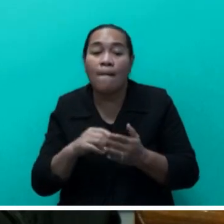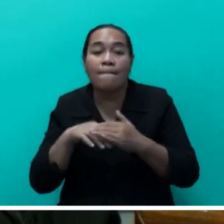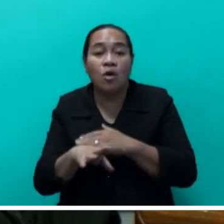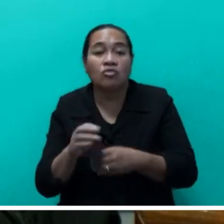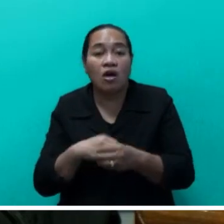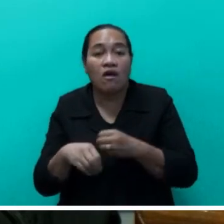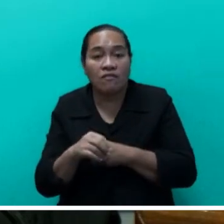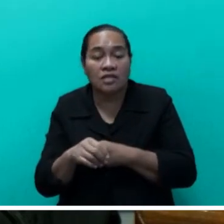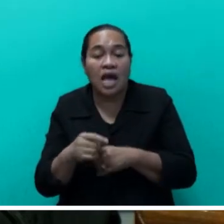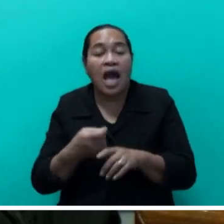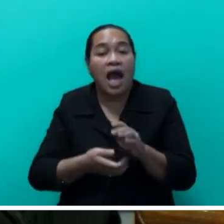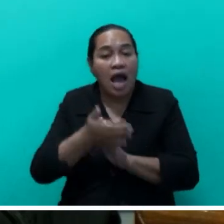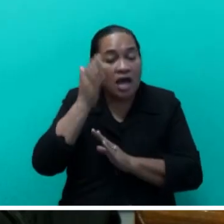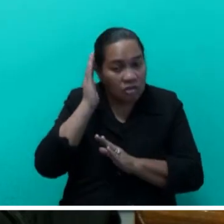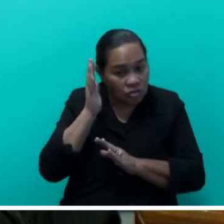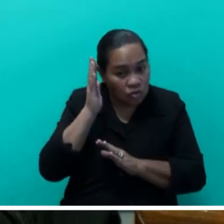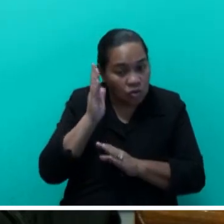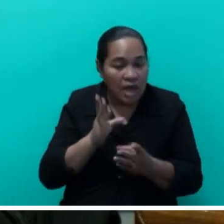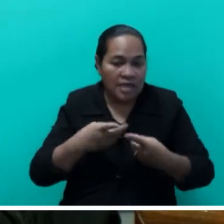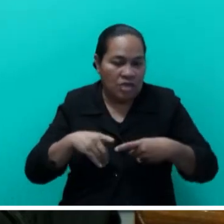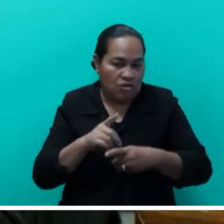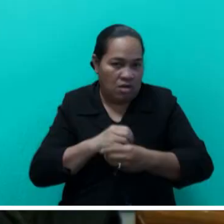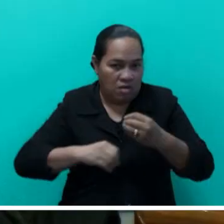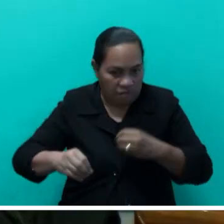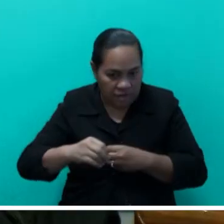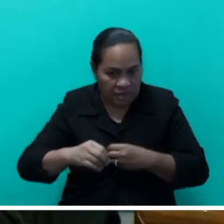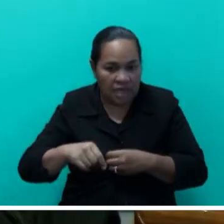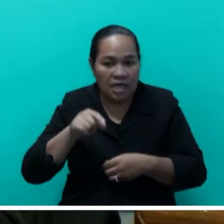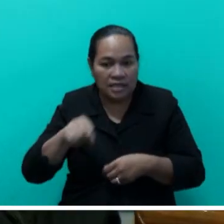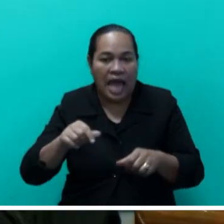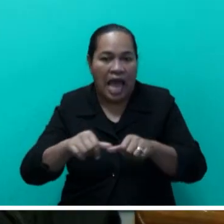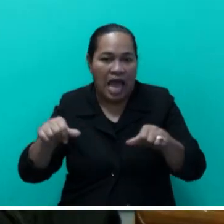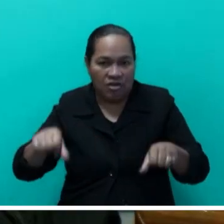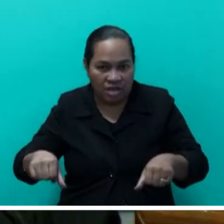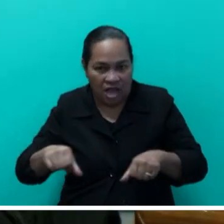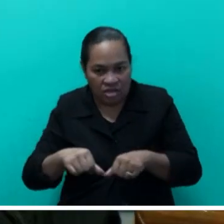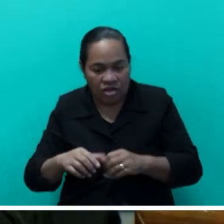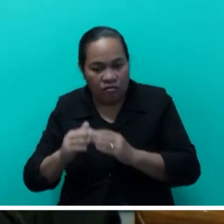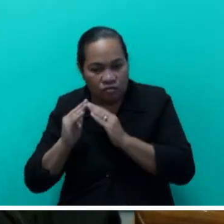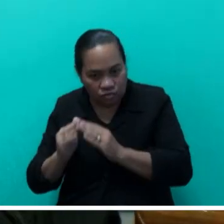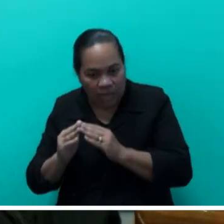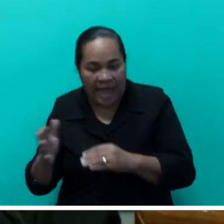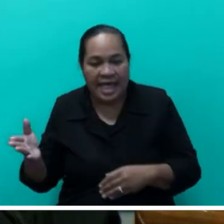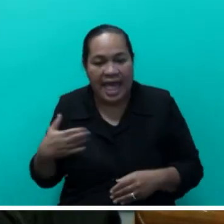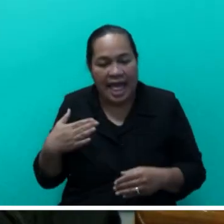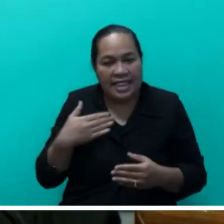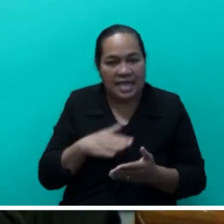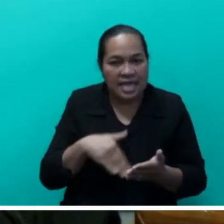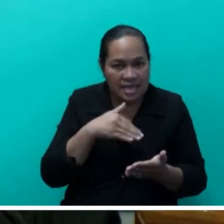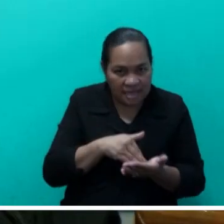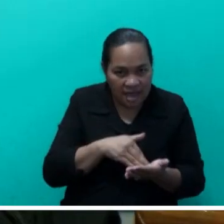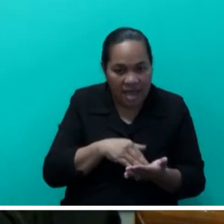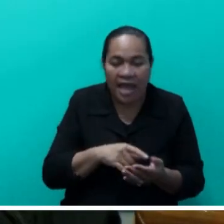Koro High School, the District Commissioner's Office, and the Nassau Agriculture Station, and the Nassau Health Center and various